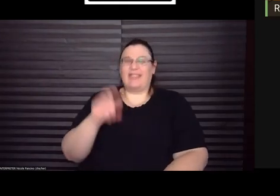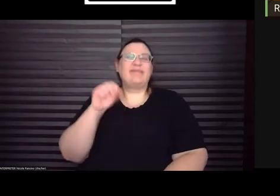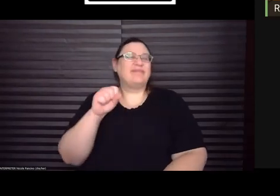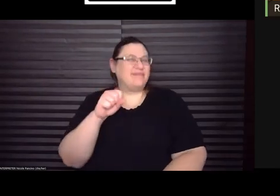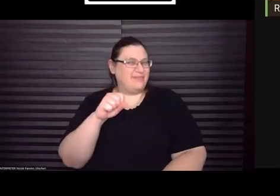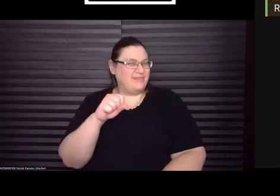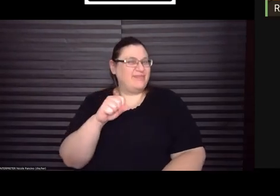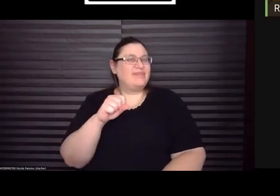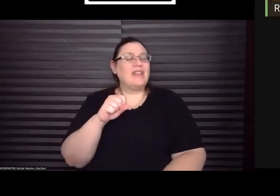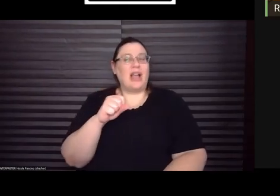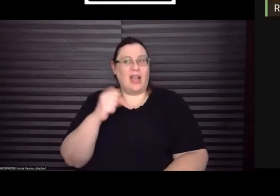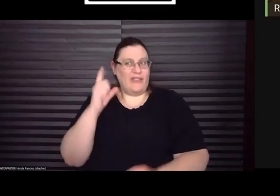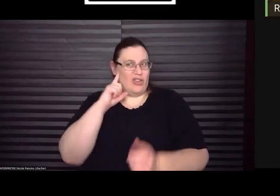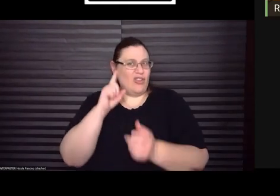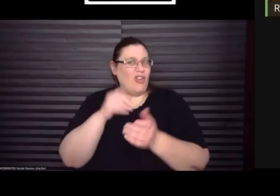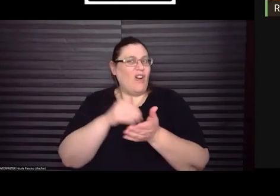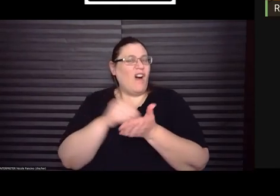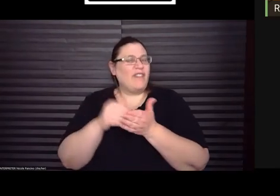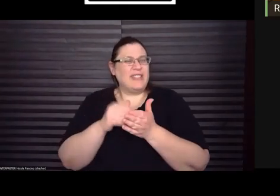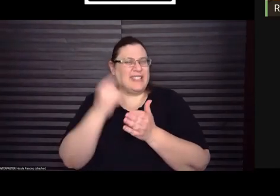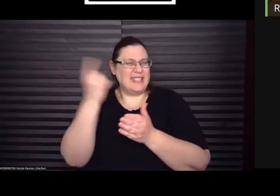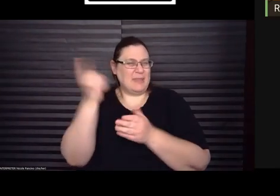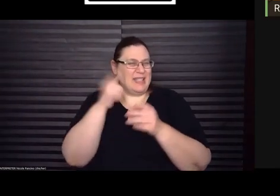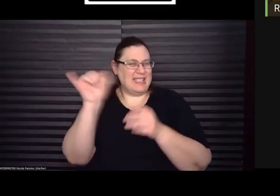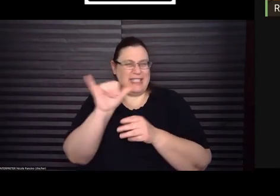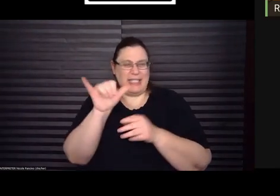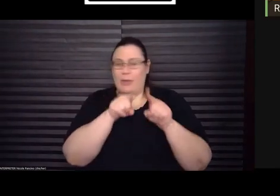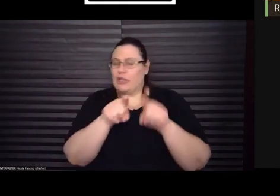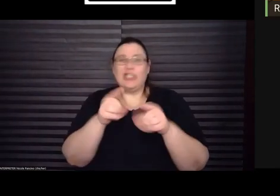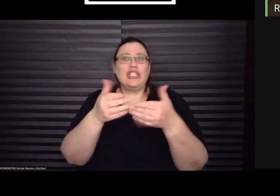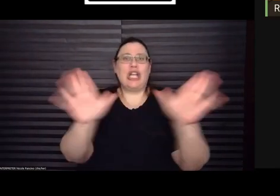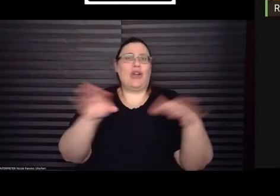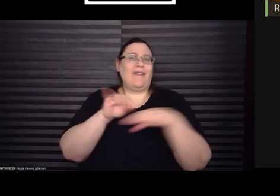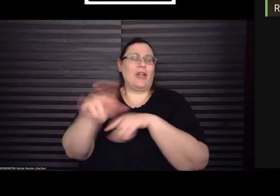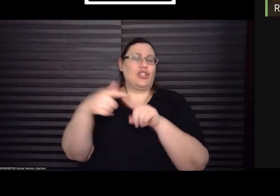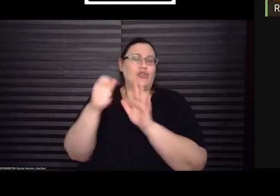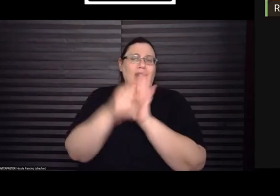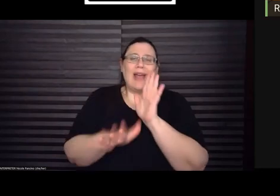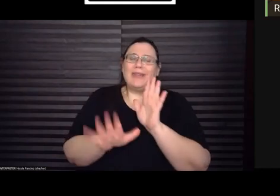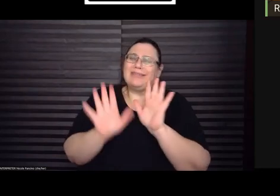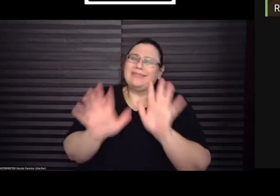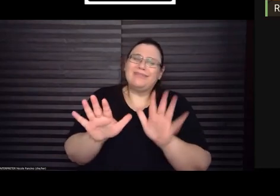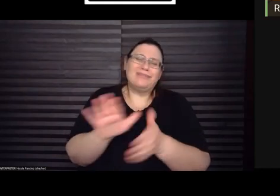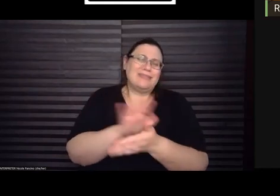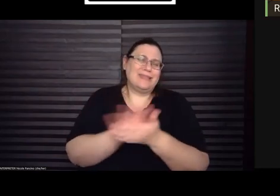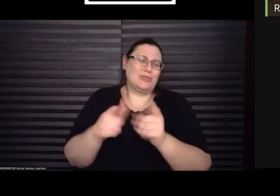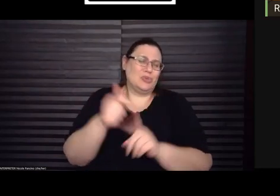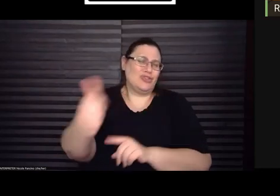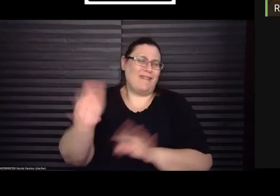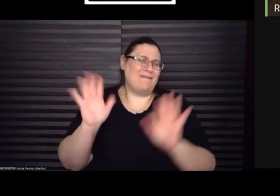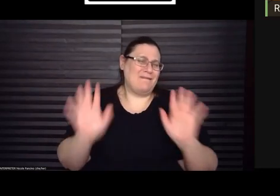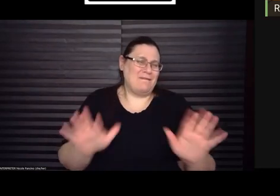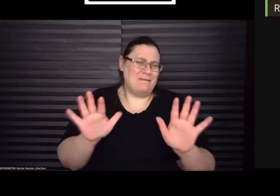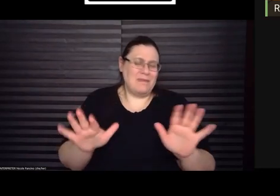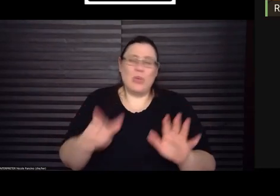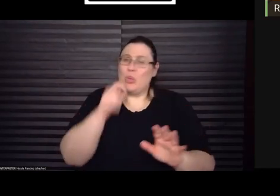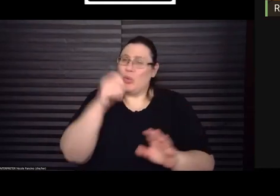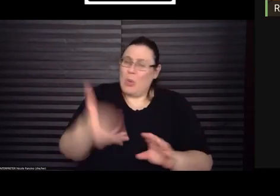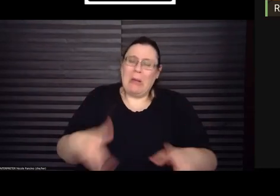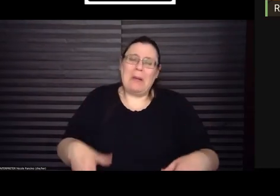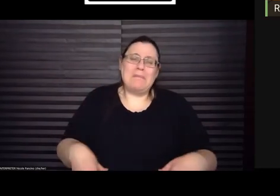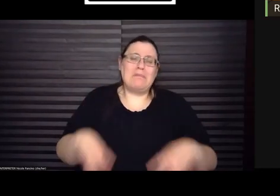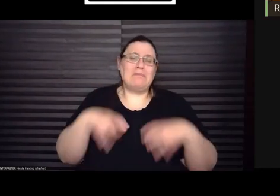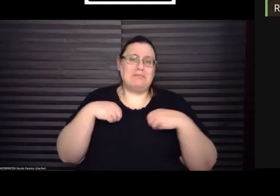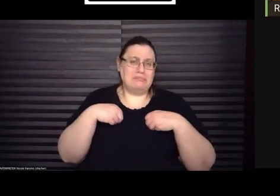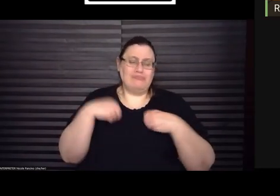That kind of parallels what I've heard a lot, which is, you know, just advice to writers in general is just go easy on yourself, you know. Accept who you